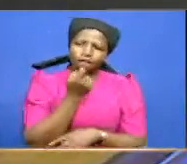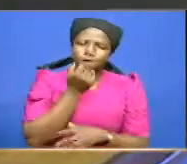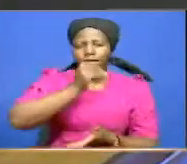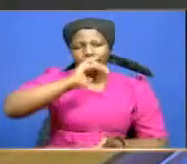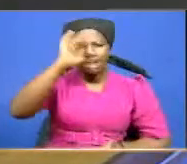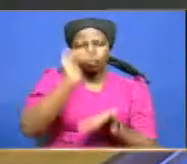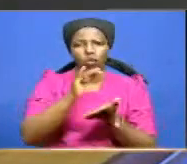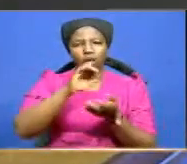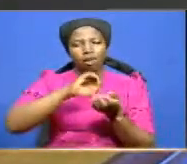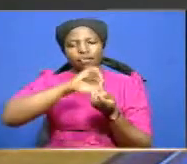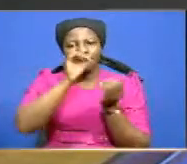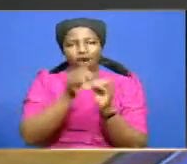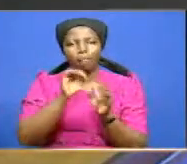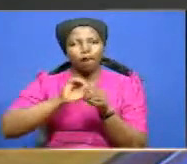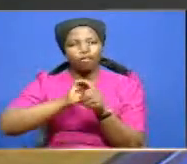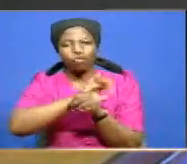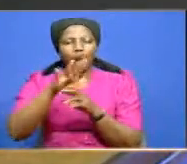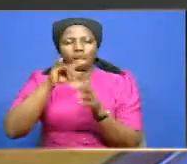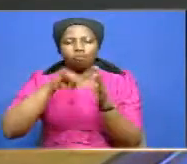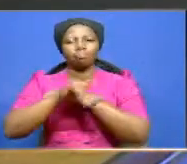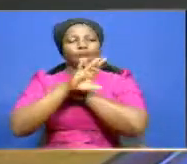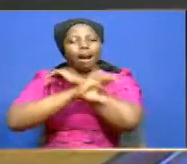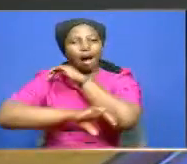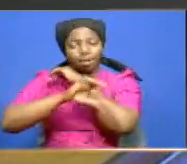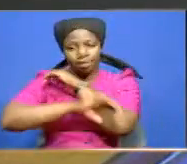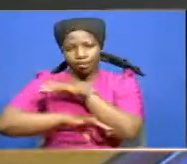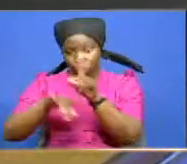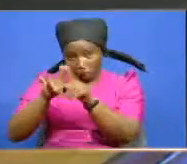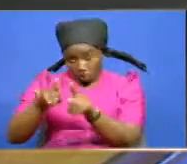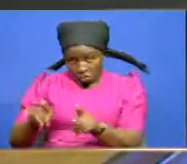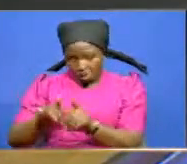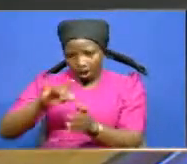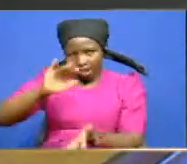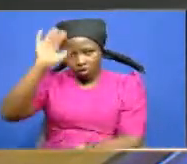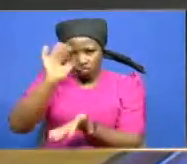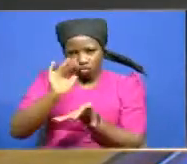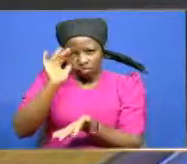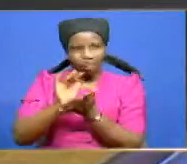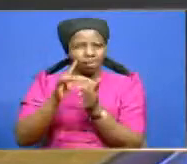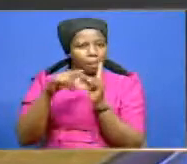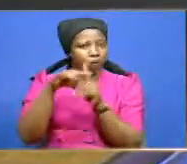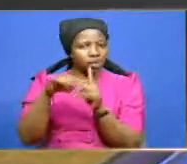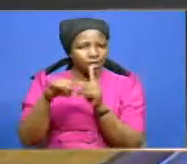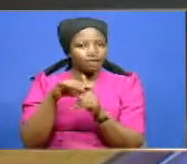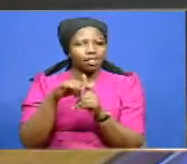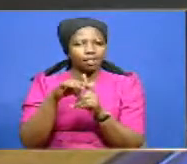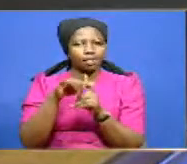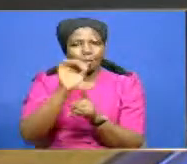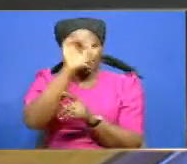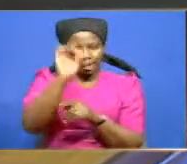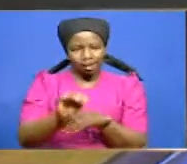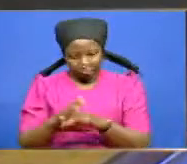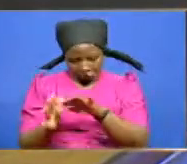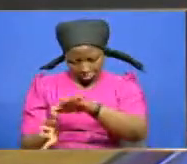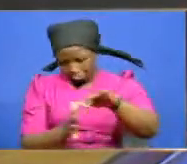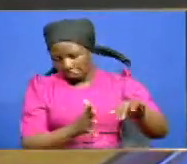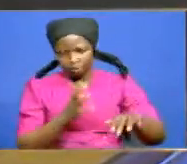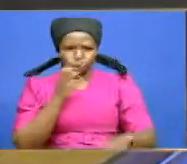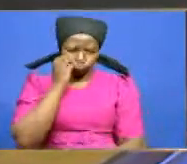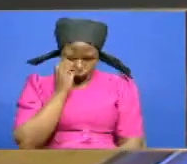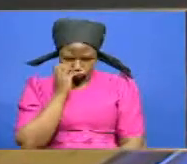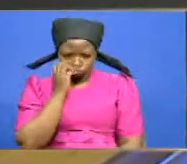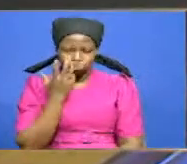cases of coronavirus in the country and also reducing the positivity rate. And on the sad note, we have